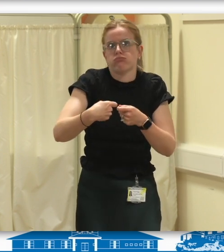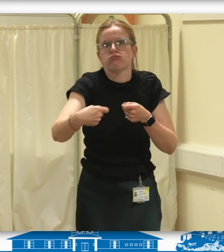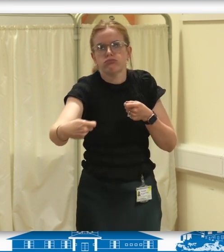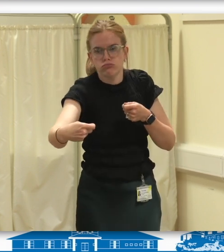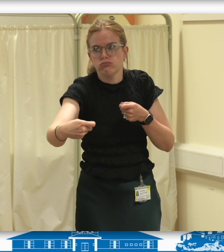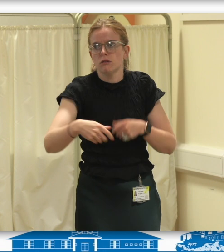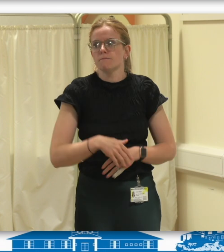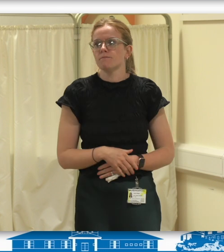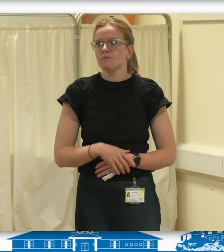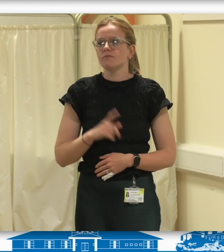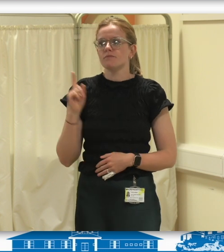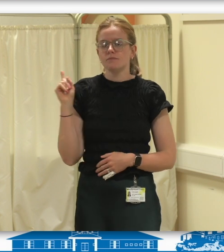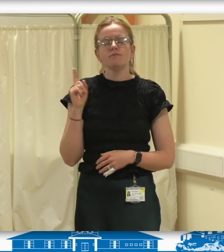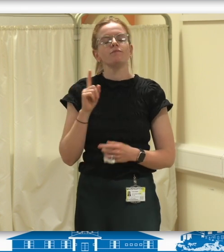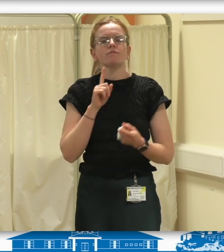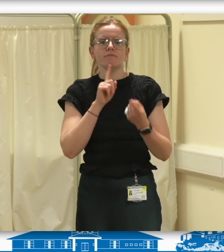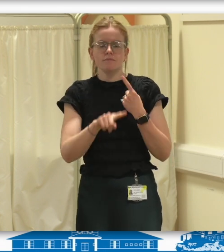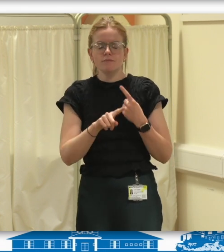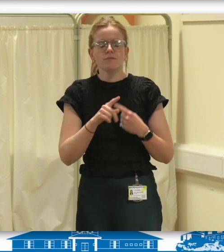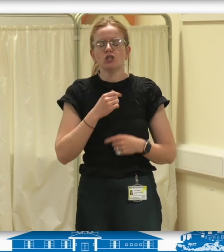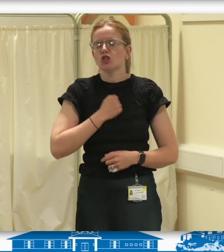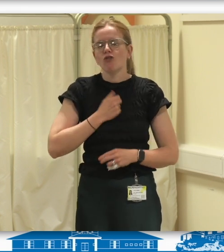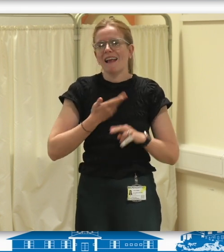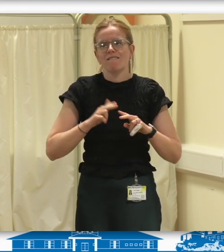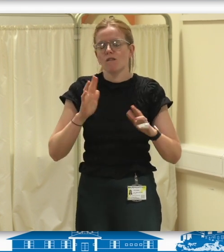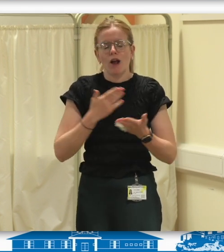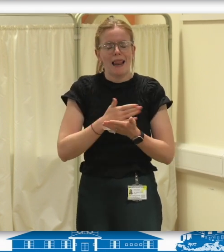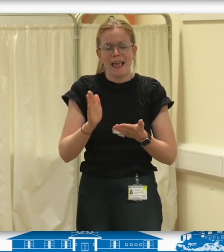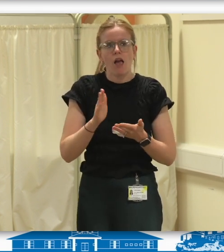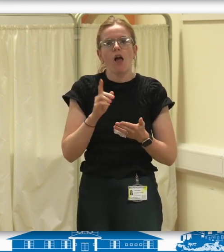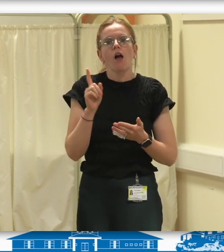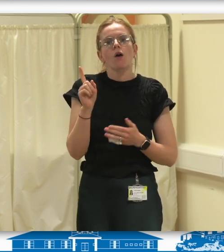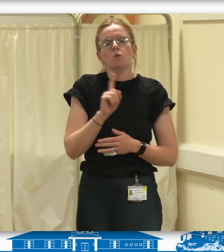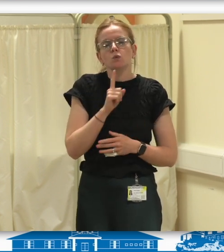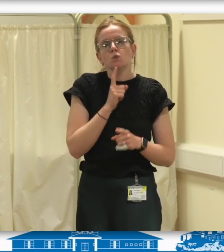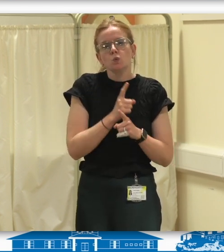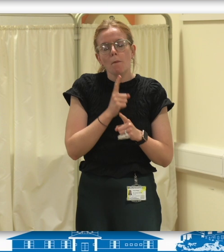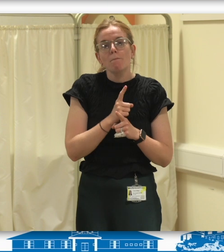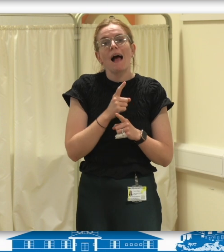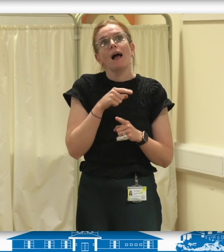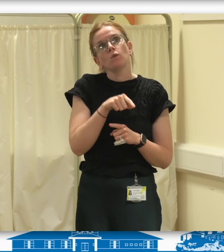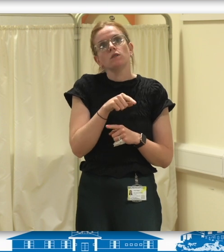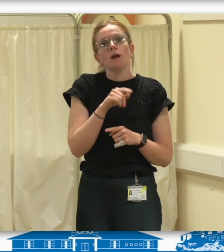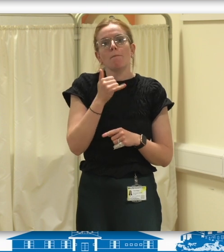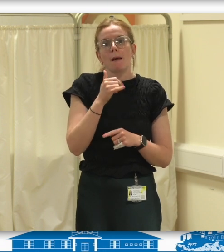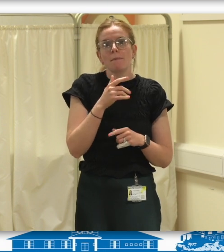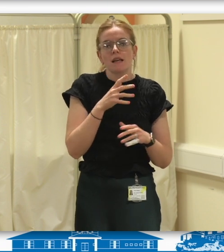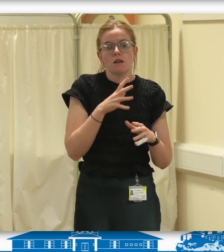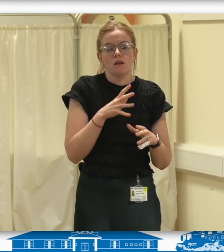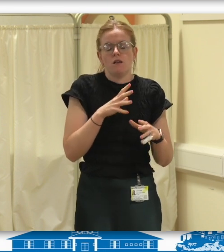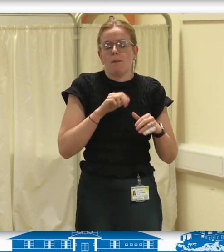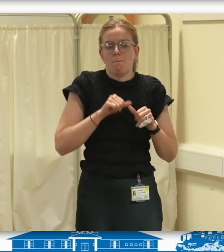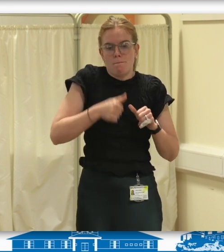So what I meant, and I'm sorry if I wasn't clear, is the onset of the malaise can start up to 72 hours